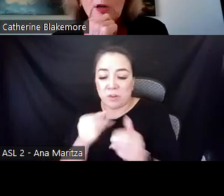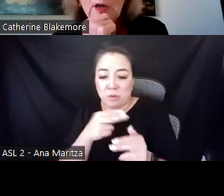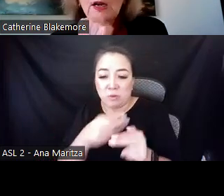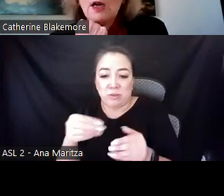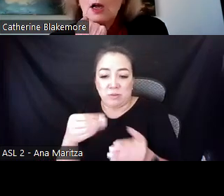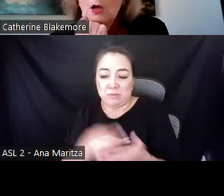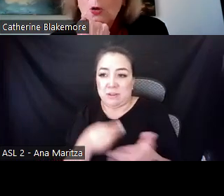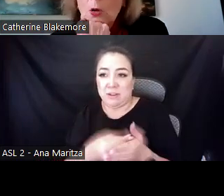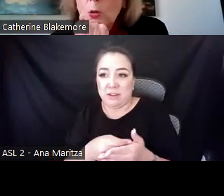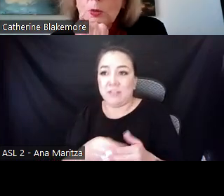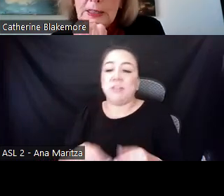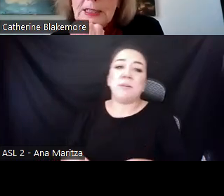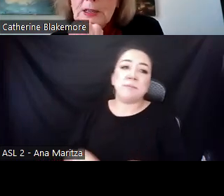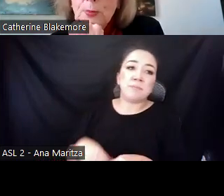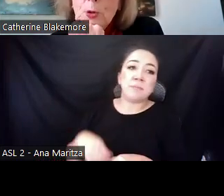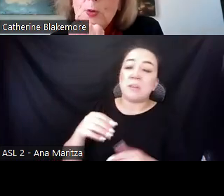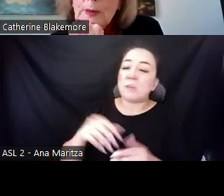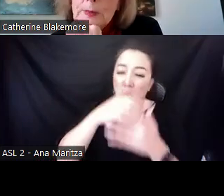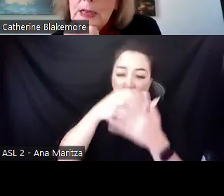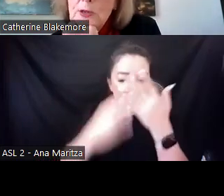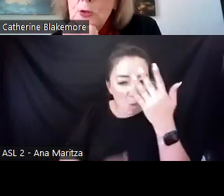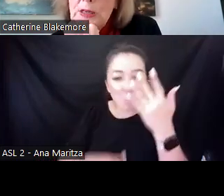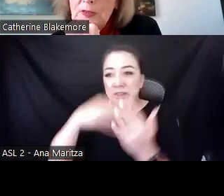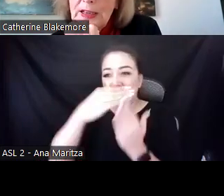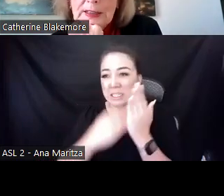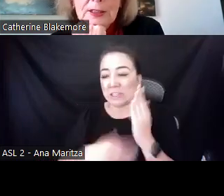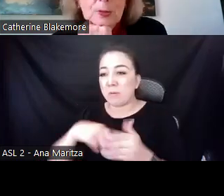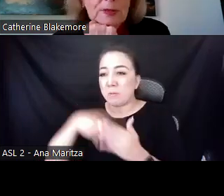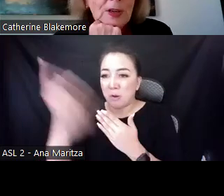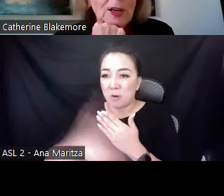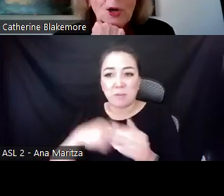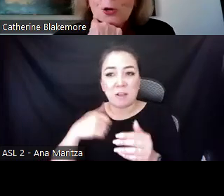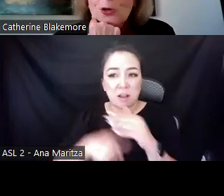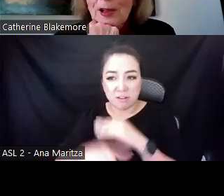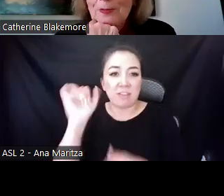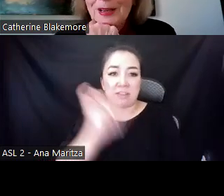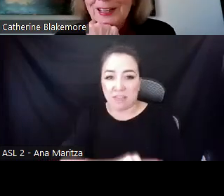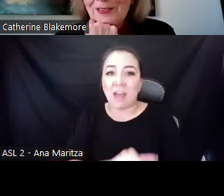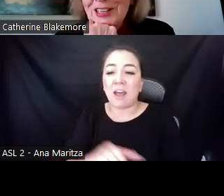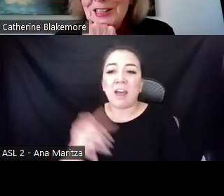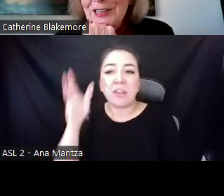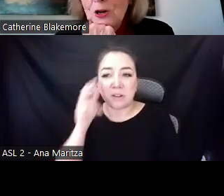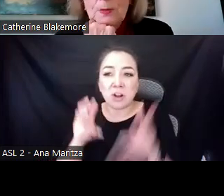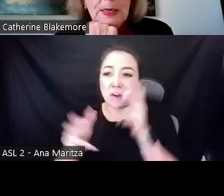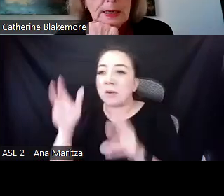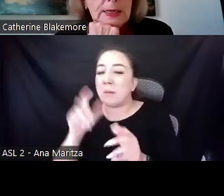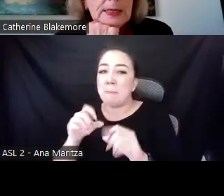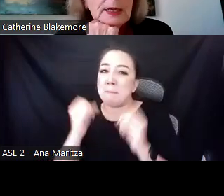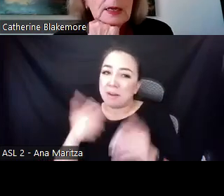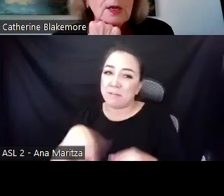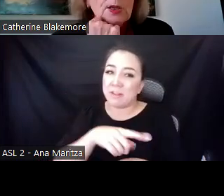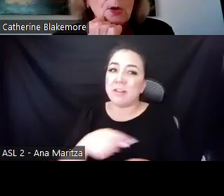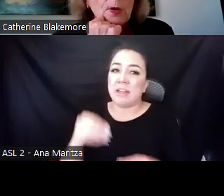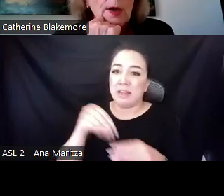And there are a whole list of programs underneath that. I think we've heard about many of these at our